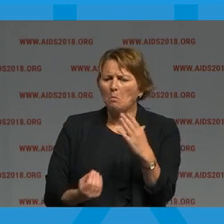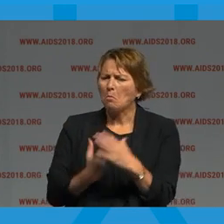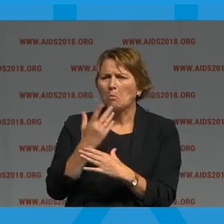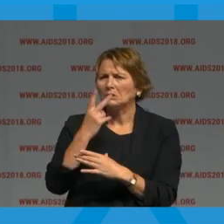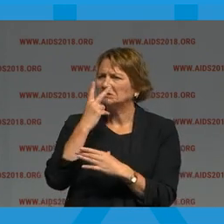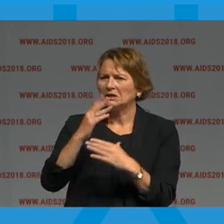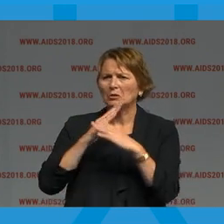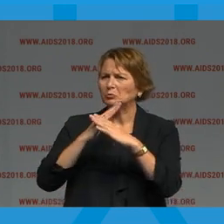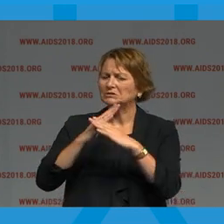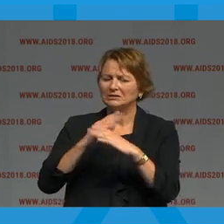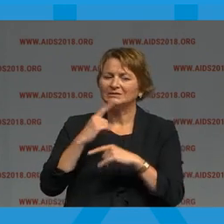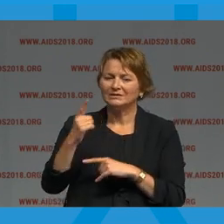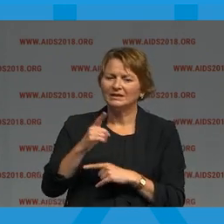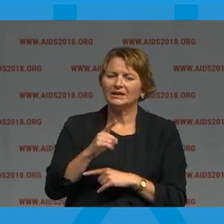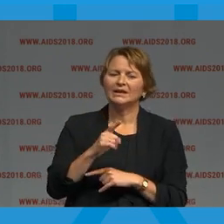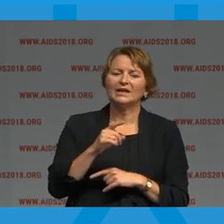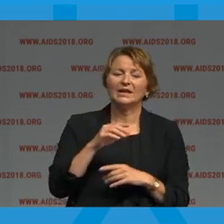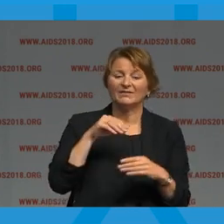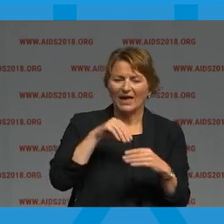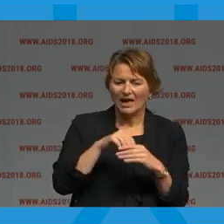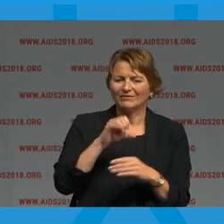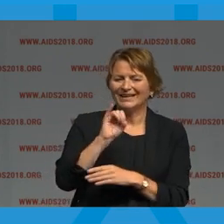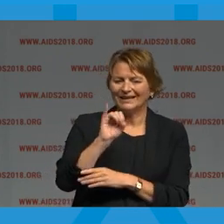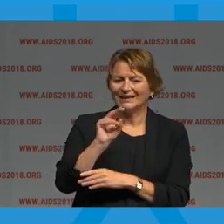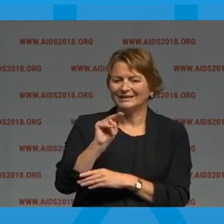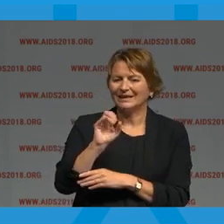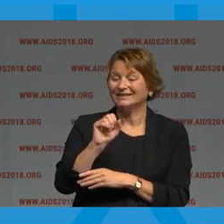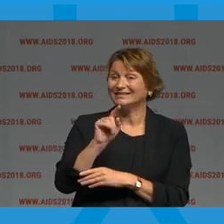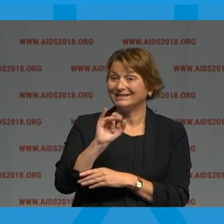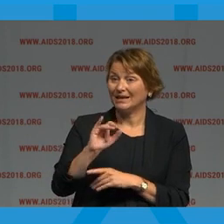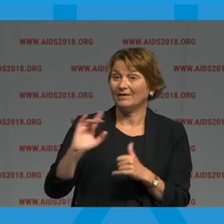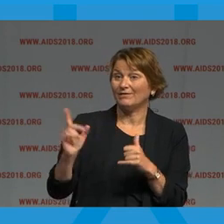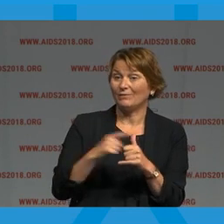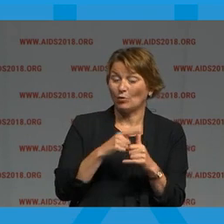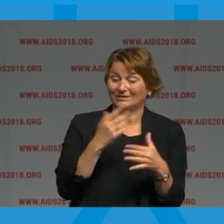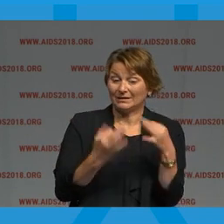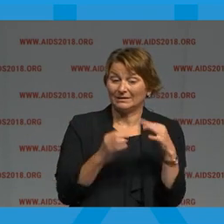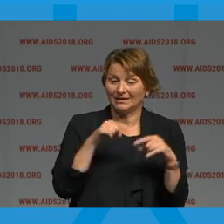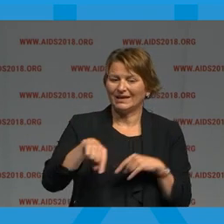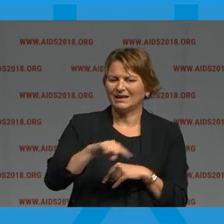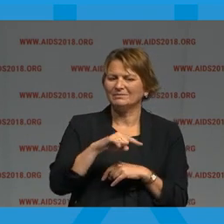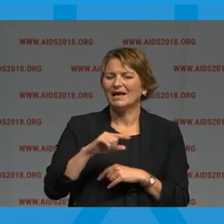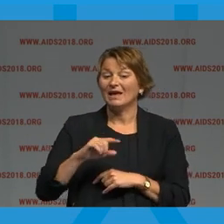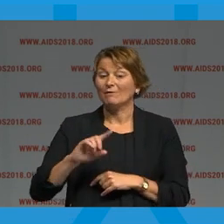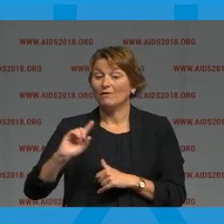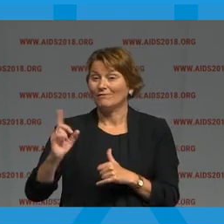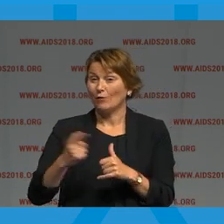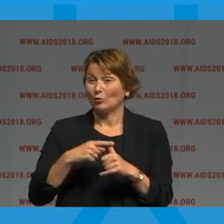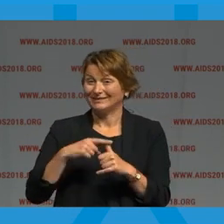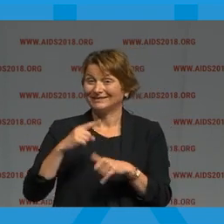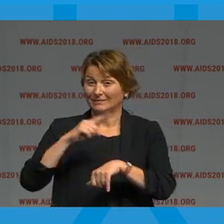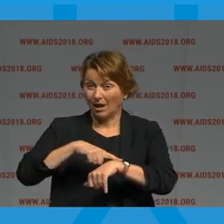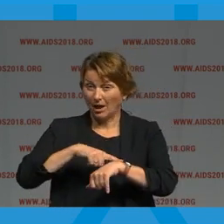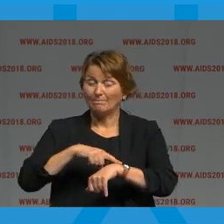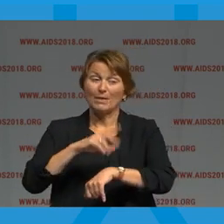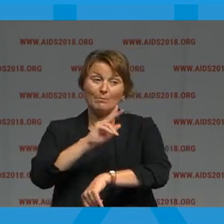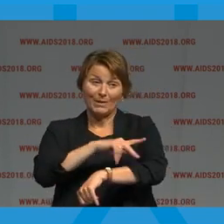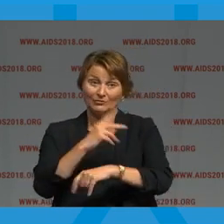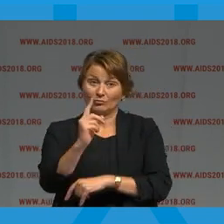resistance to integrase inhibitors in clinical trials in treatment-naive patients. As you can see, with raltegravir and elbaitegravir, you have up